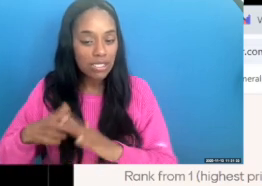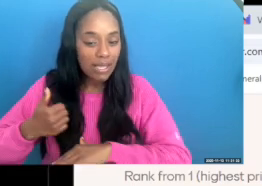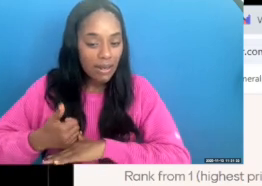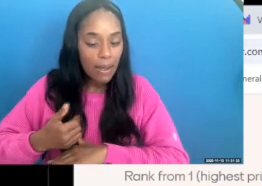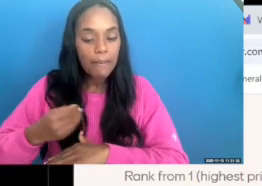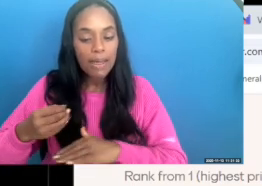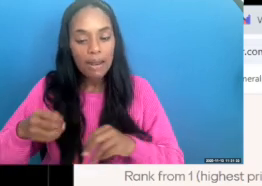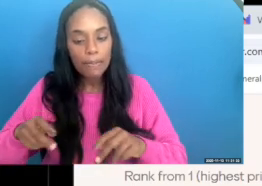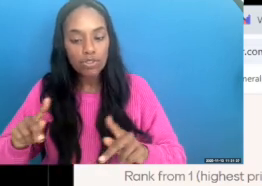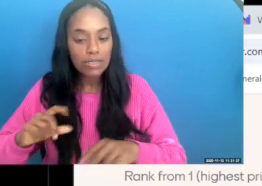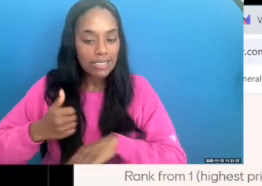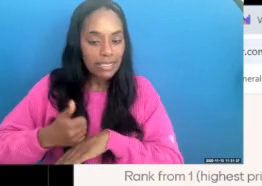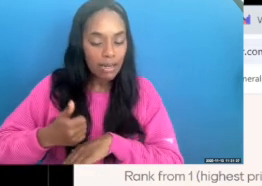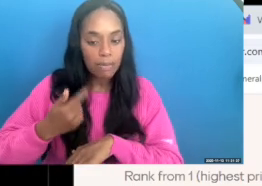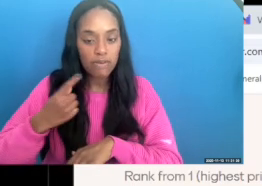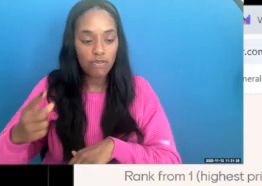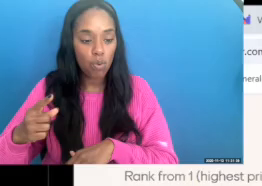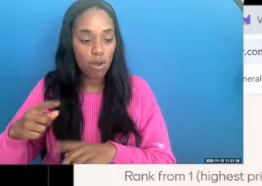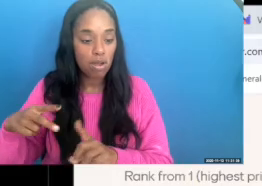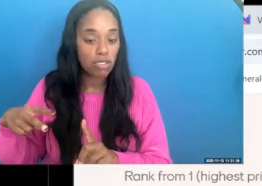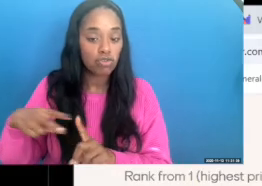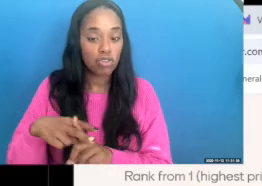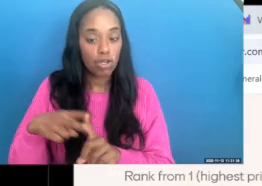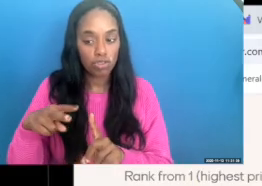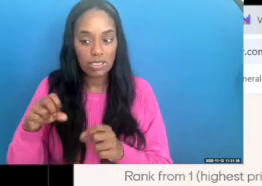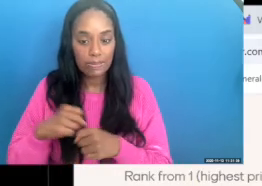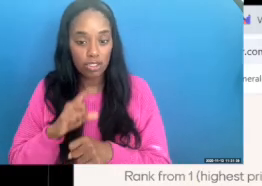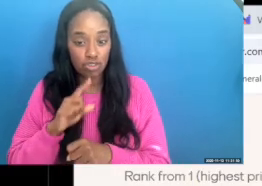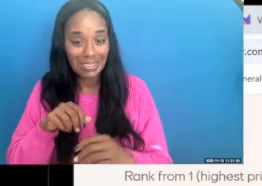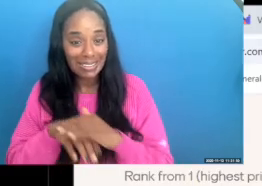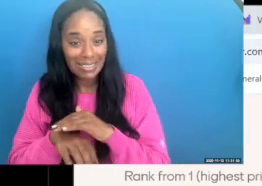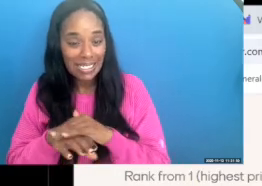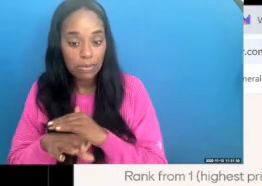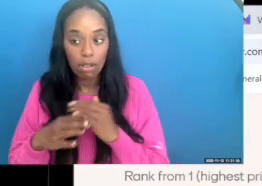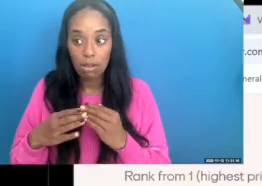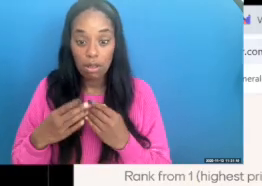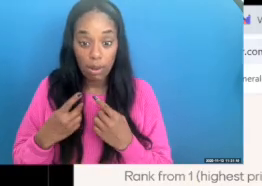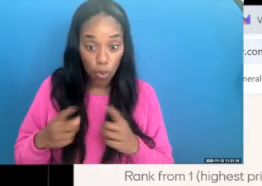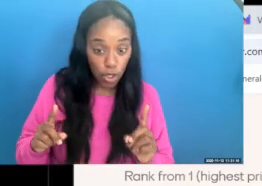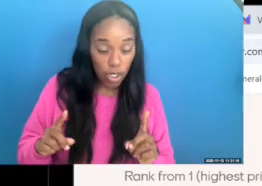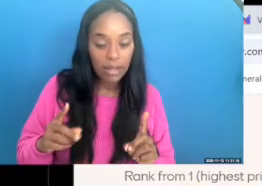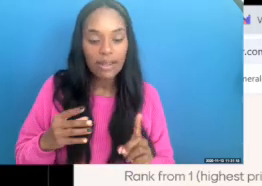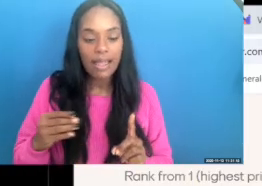sure that we do have the right types of rules in place and